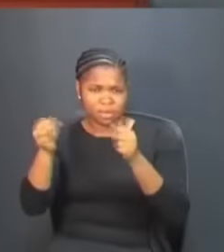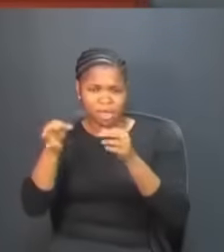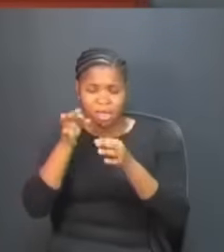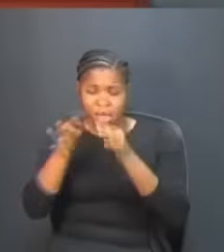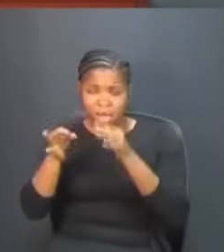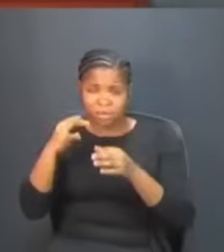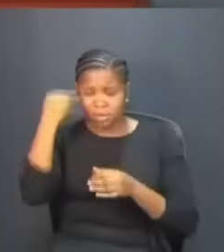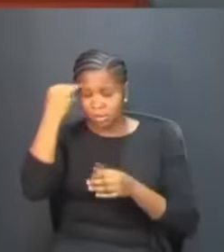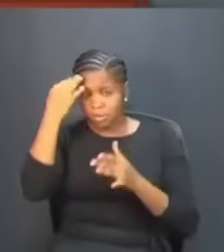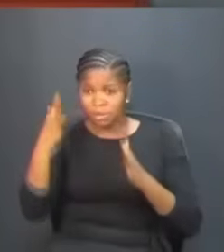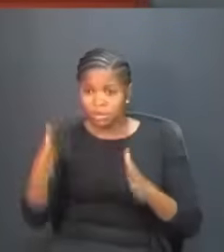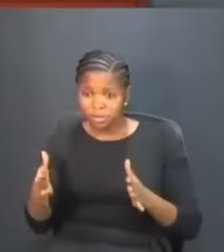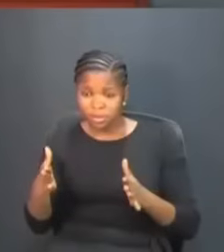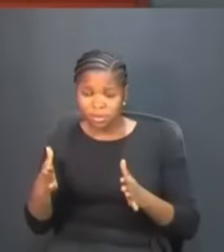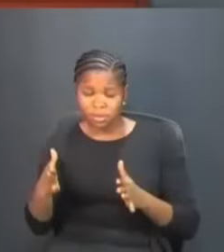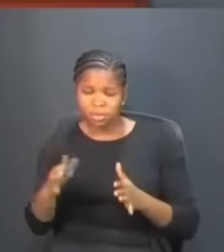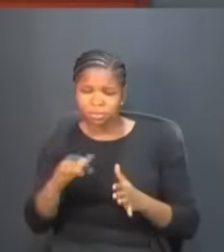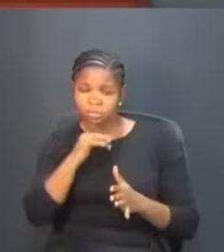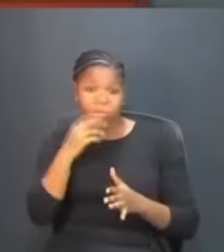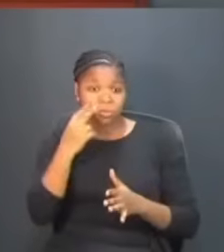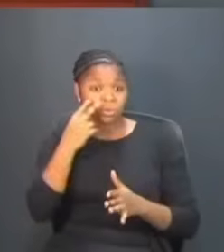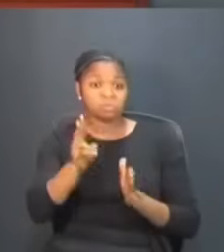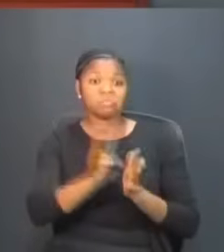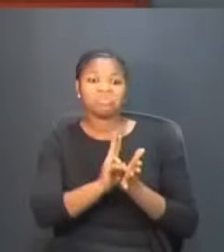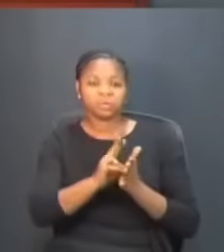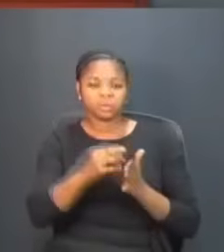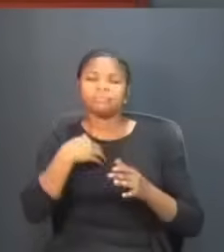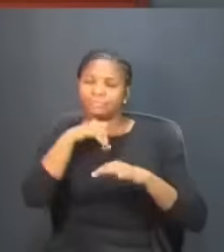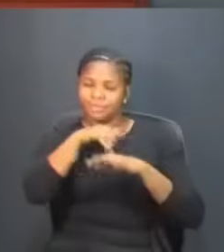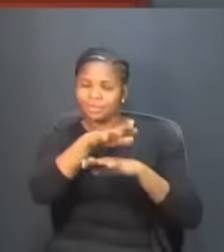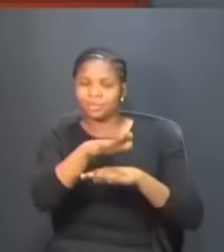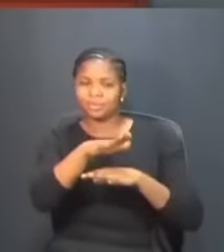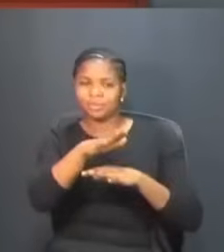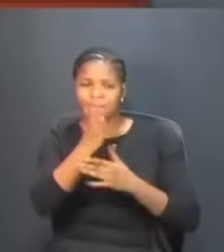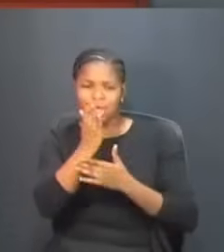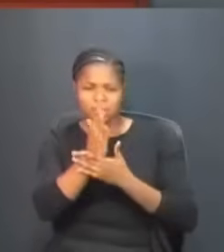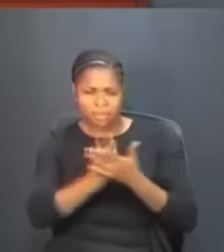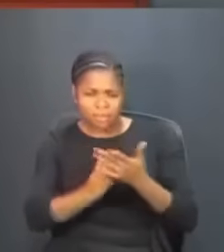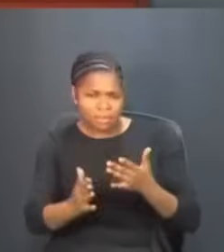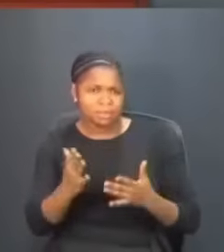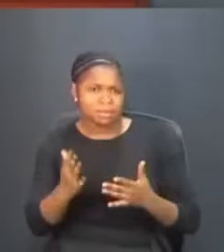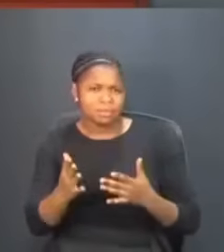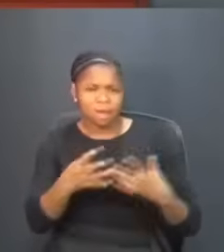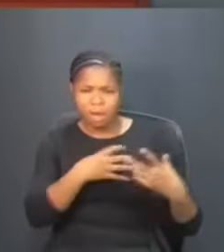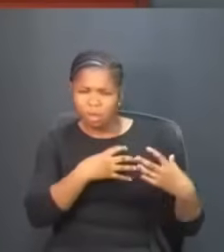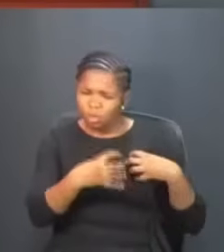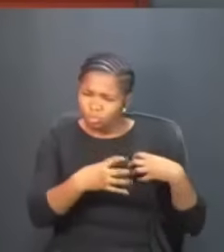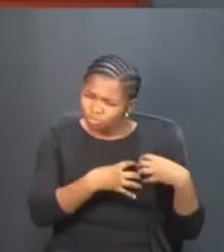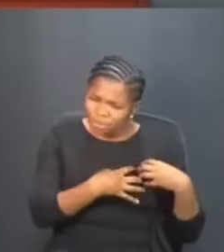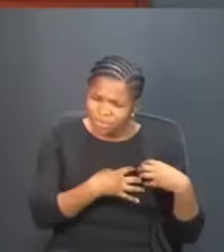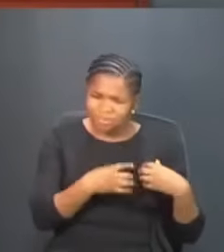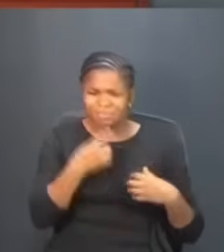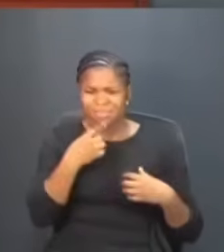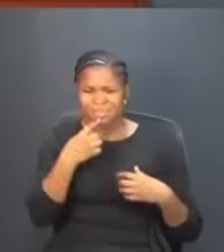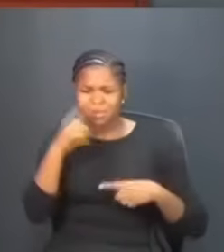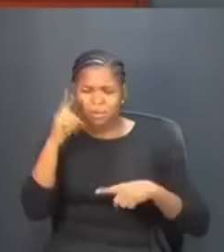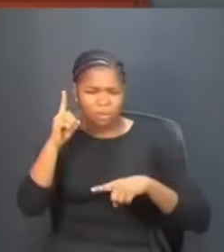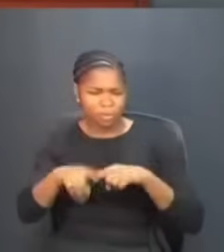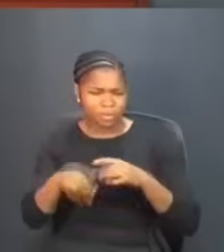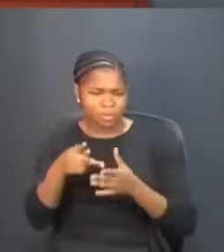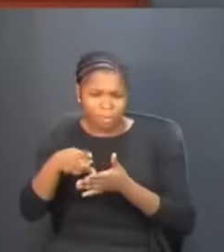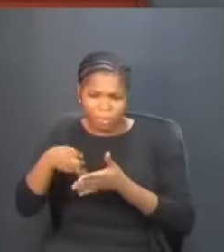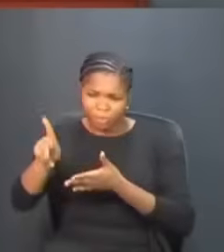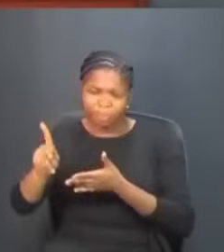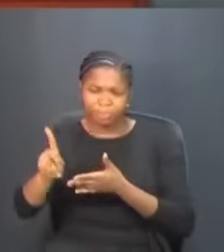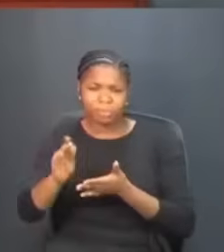him. That they are complaining. In fact, some are dying, saying that they are unable to pay their children's, their school fees. Honorable Ahmed,